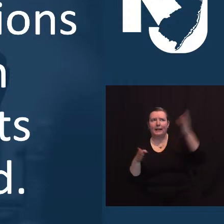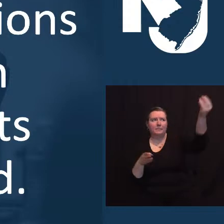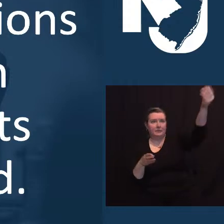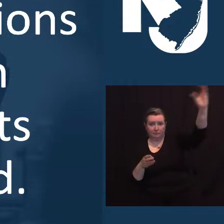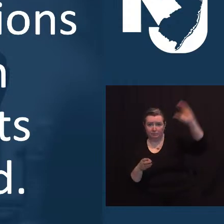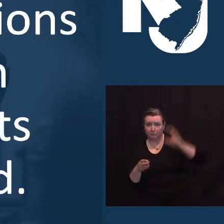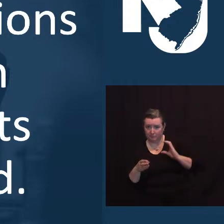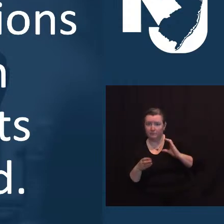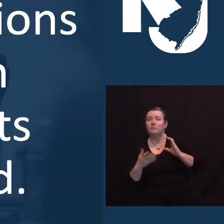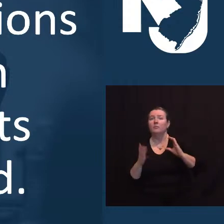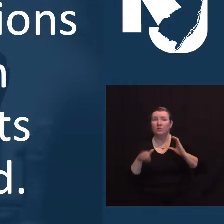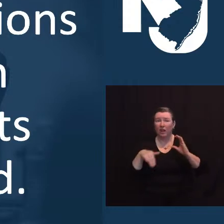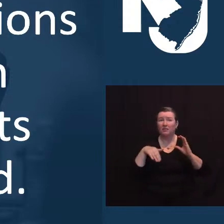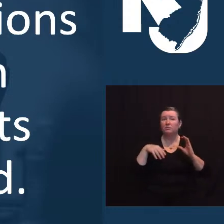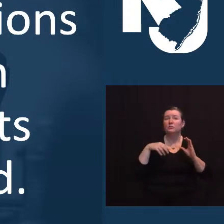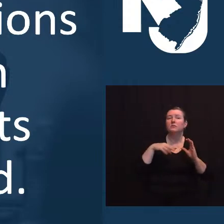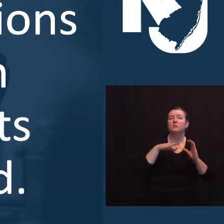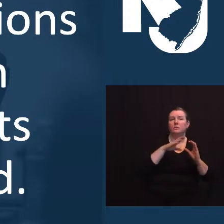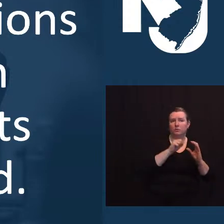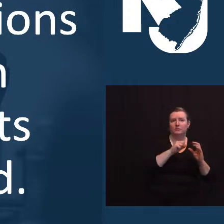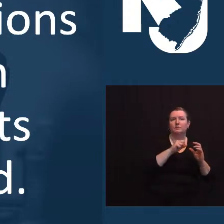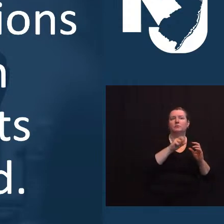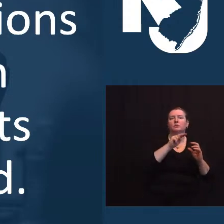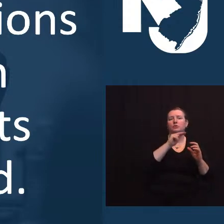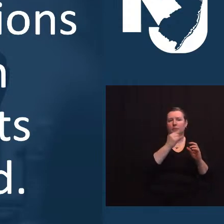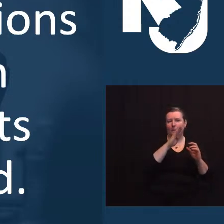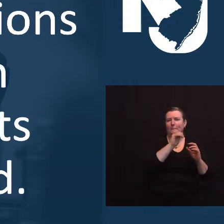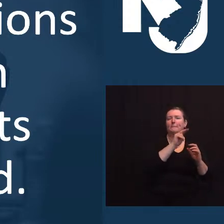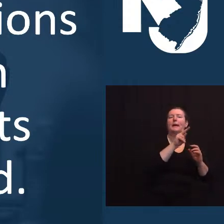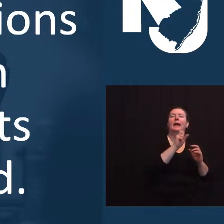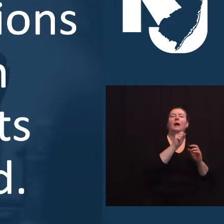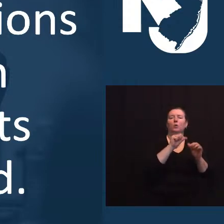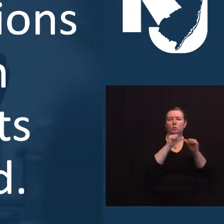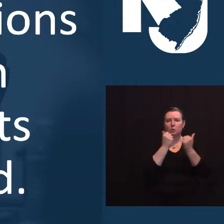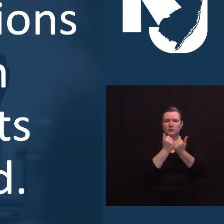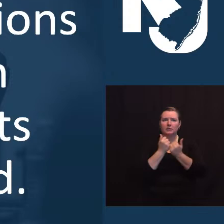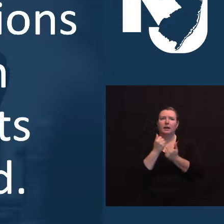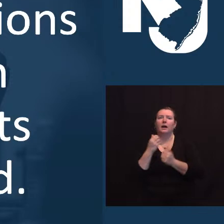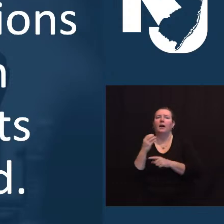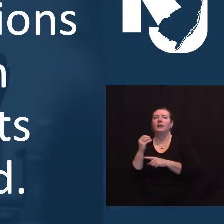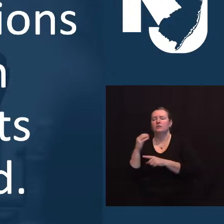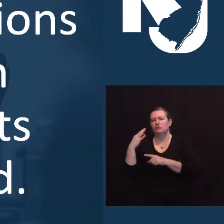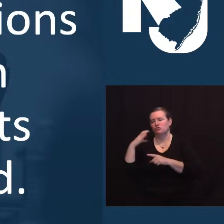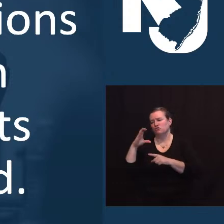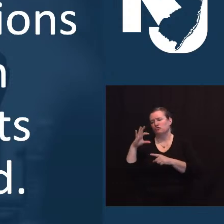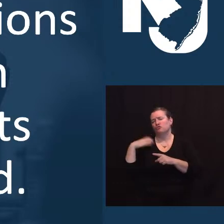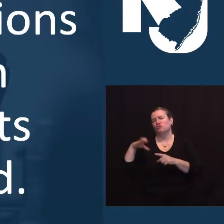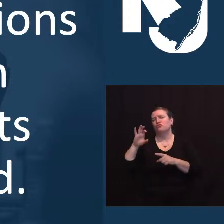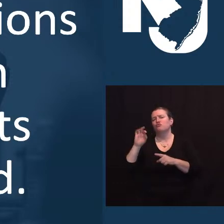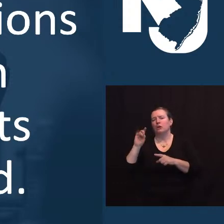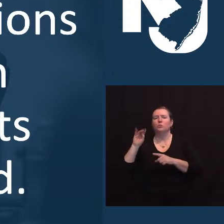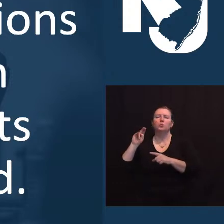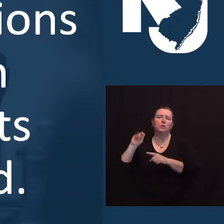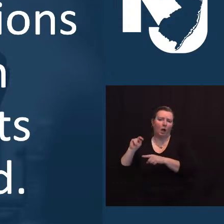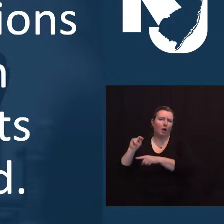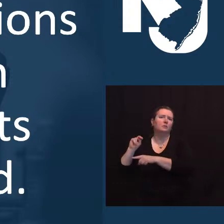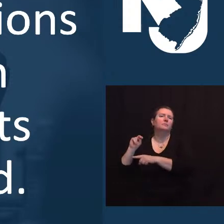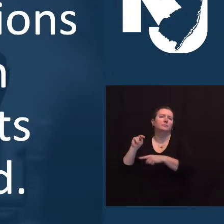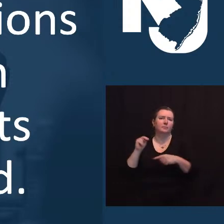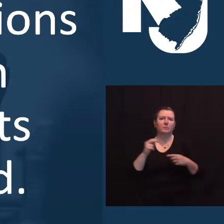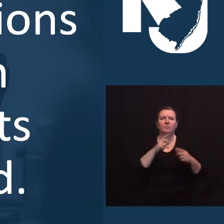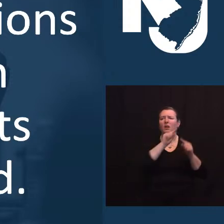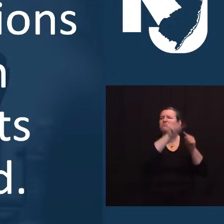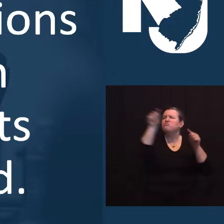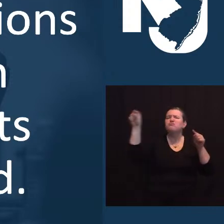and the Cross-State Credit Union Association, and with numerous financial institutions directly, we have secured support